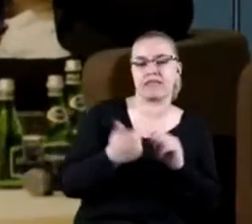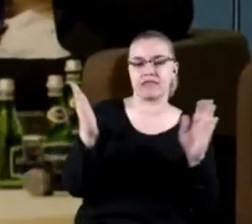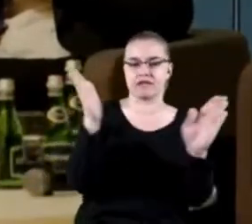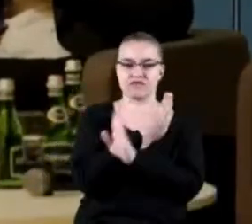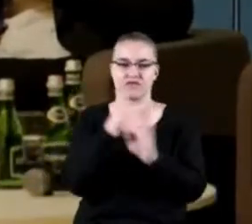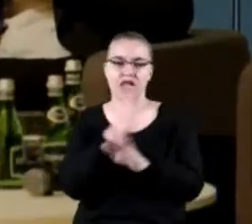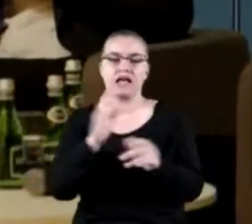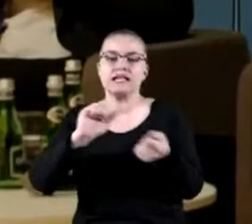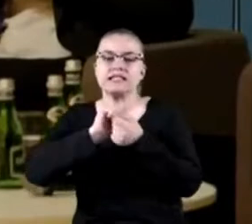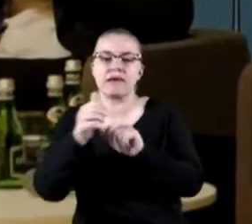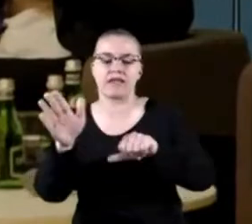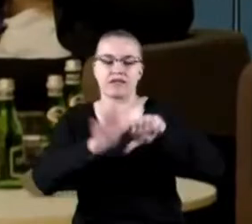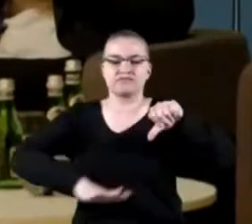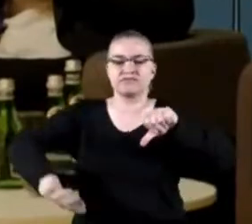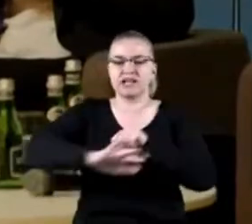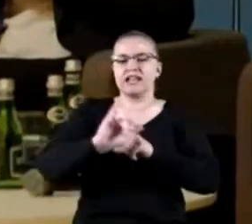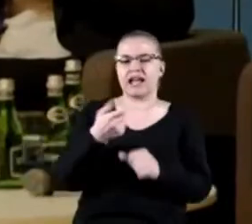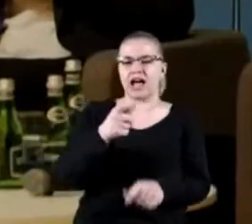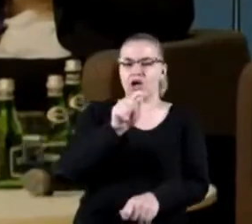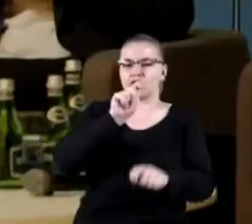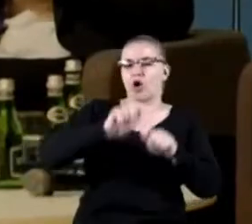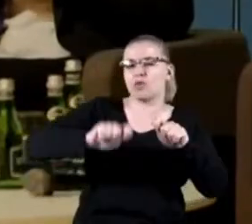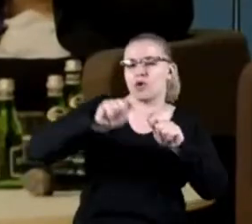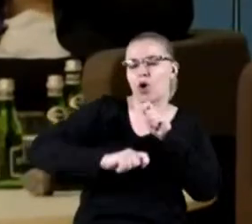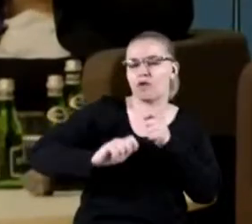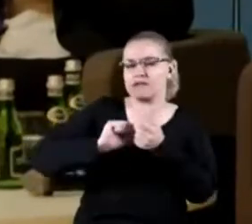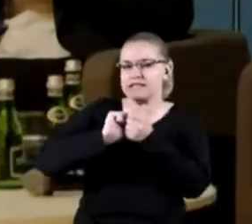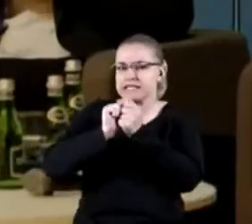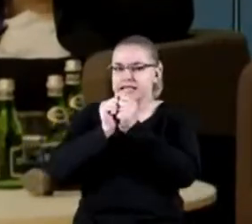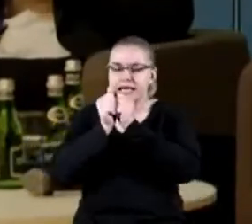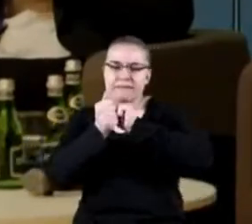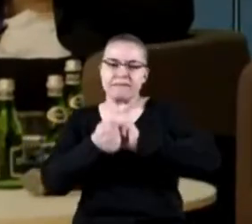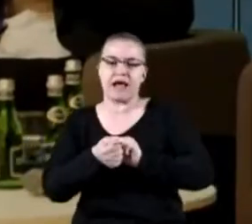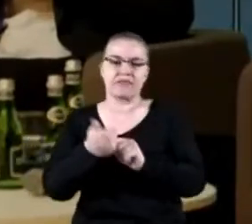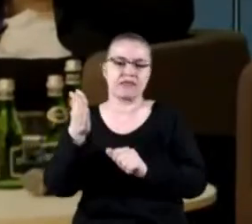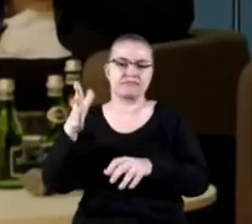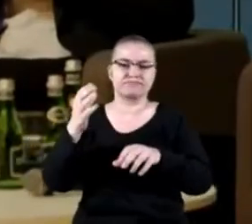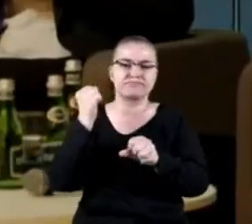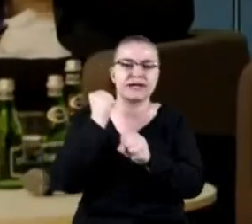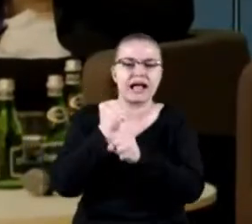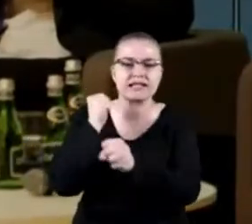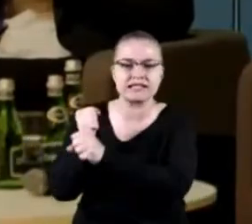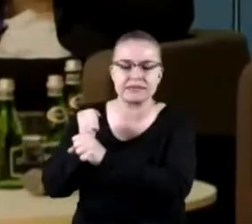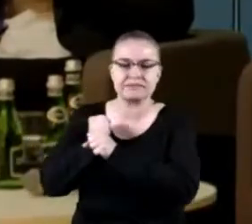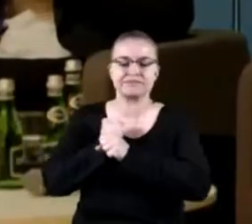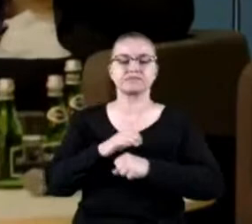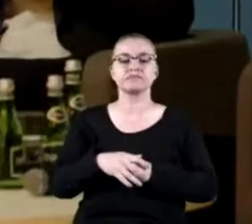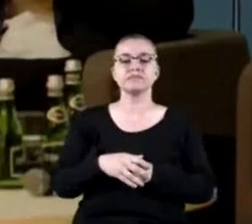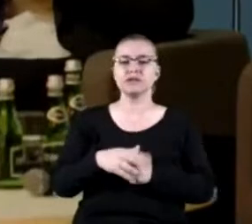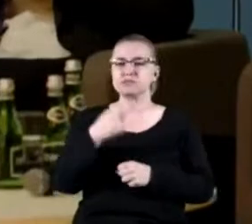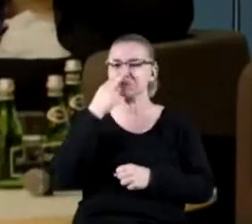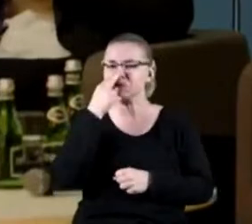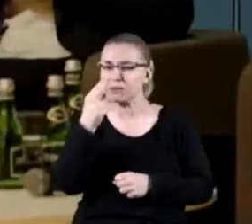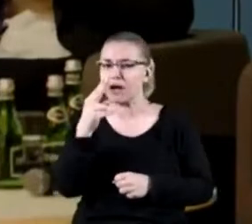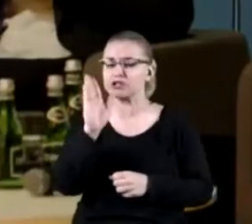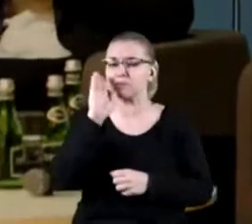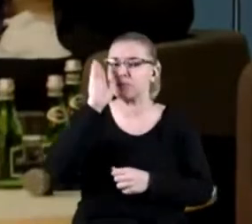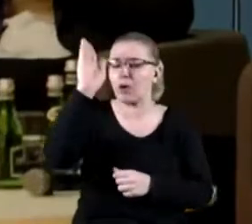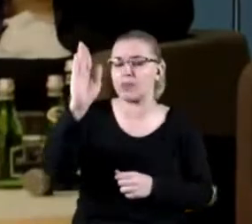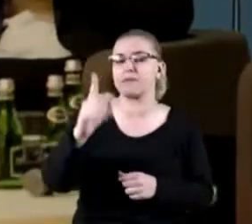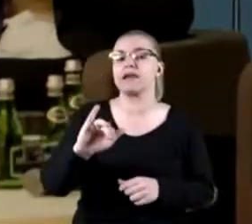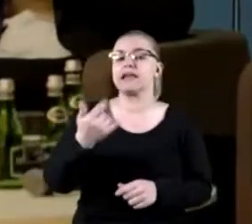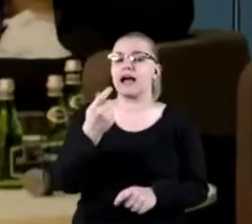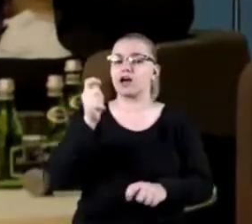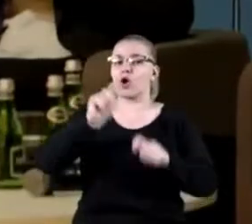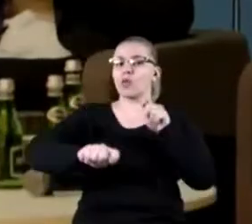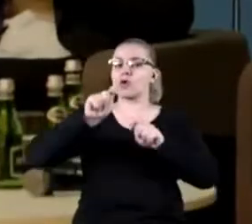variables, because we have to resolve the problem of the employment, and we need to also to see how to control variables that are related